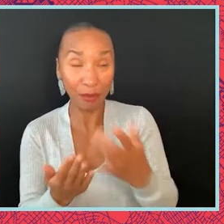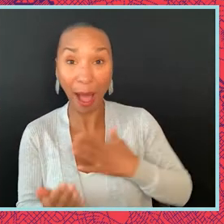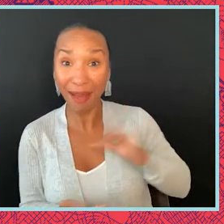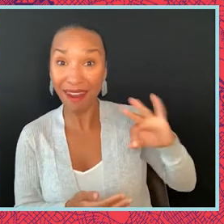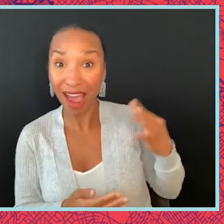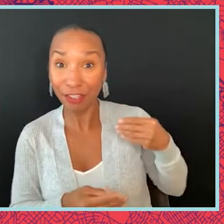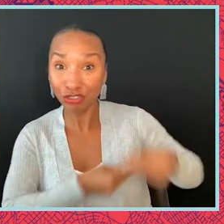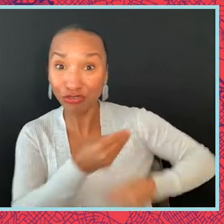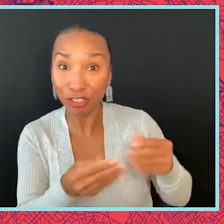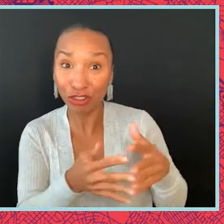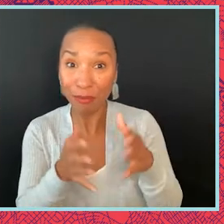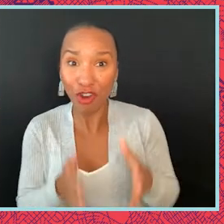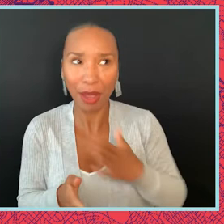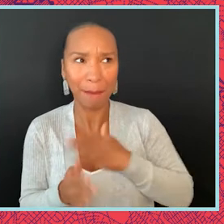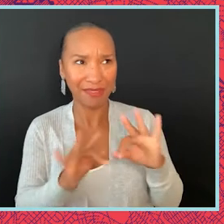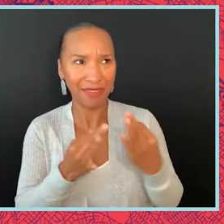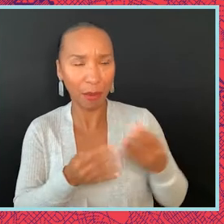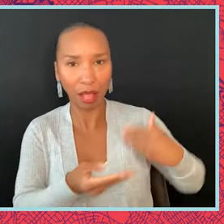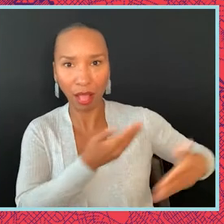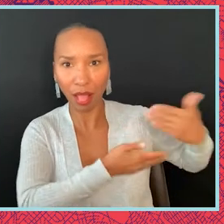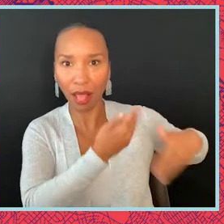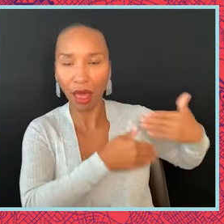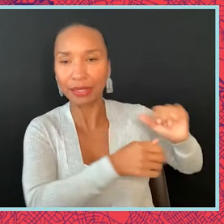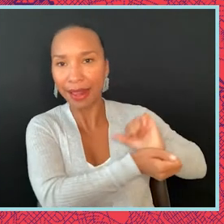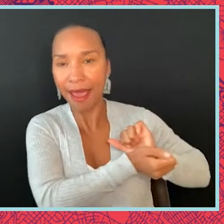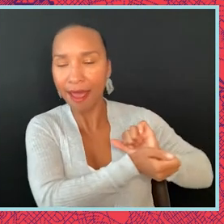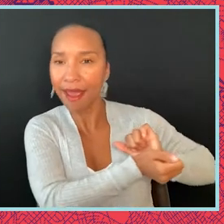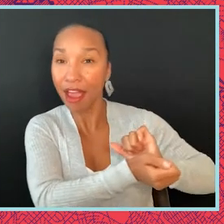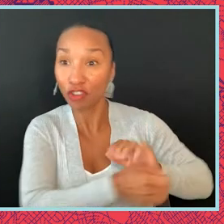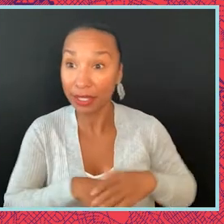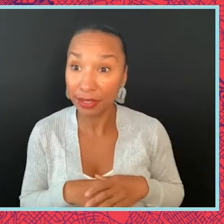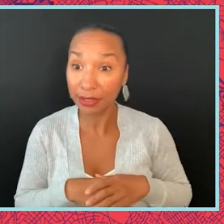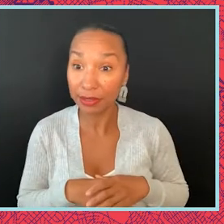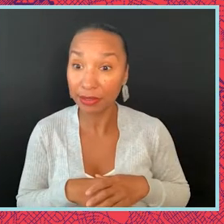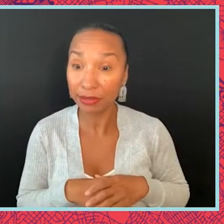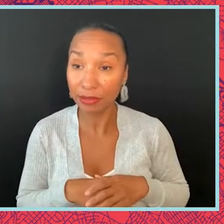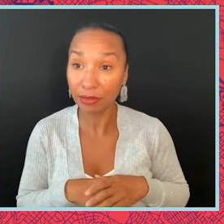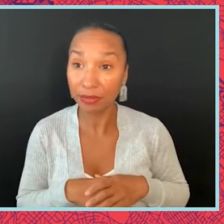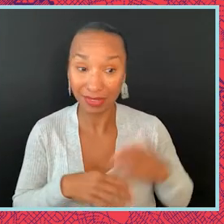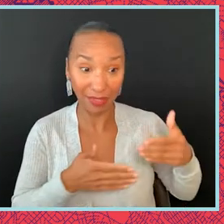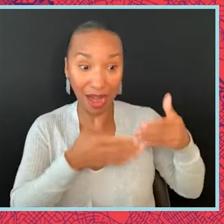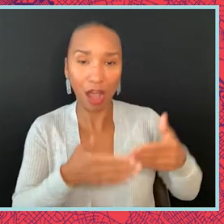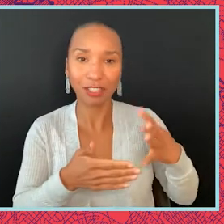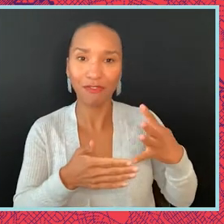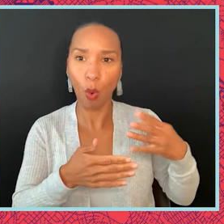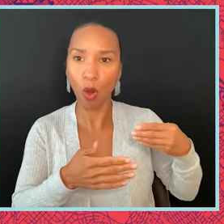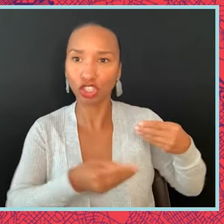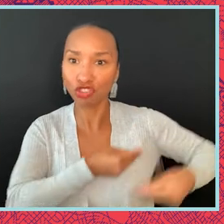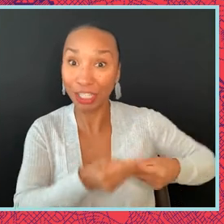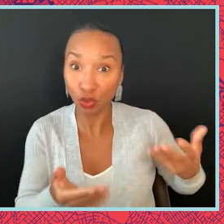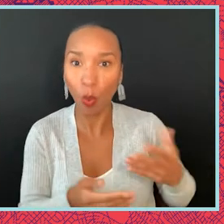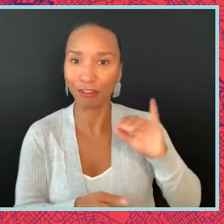American. My family spent 5 generations experiencing slavery, another 4 generations